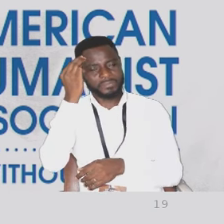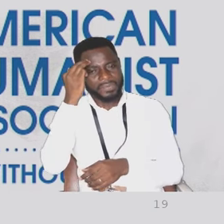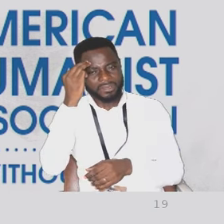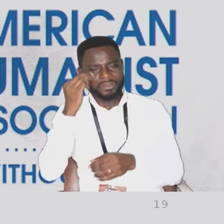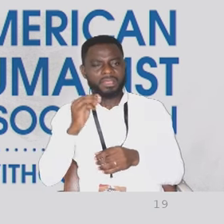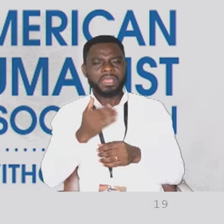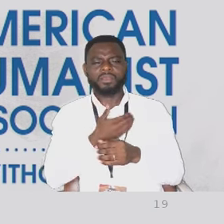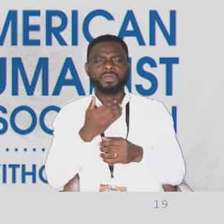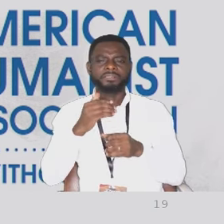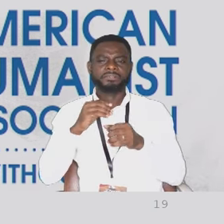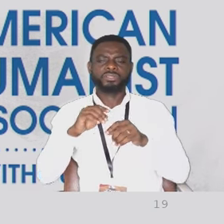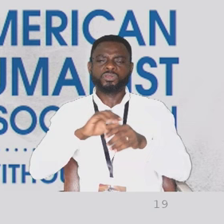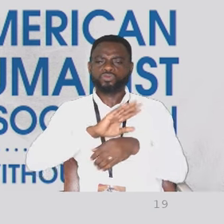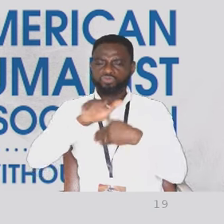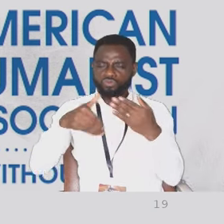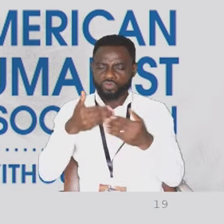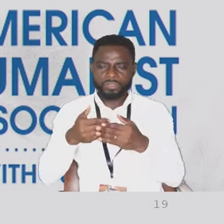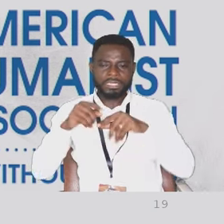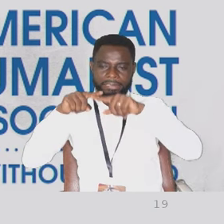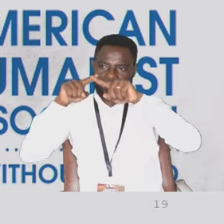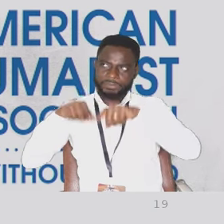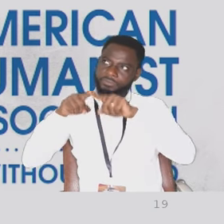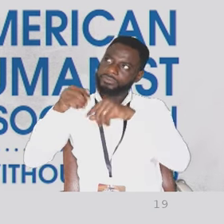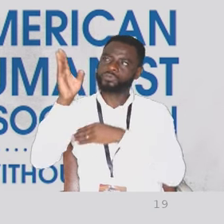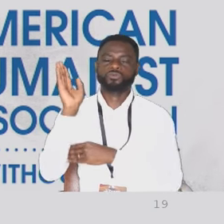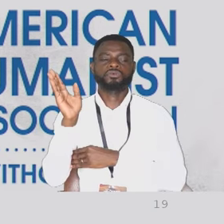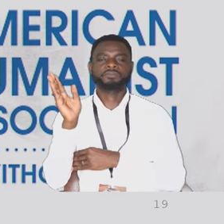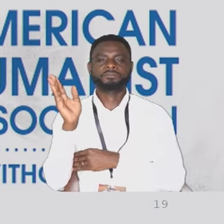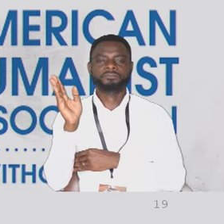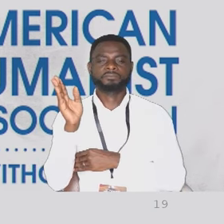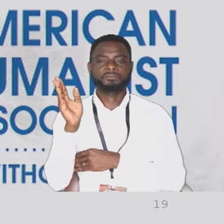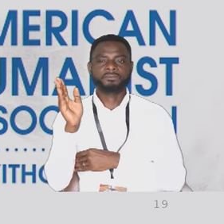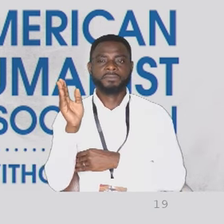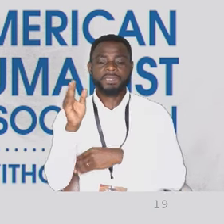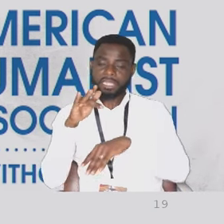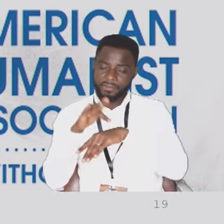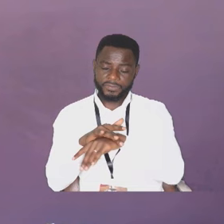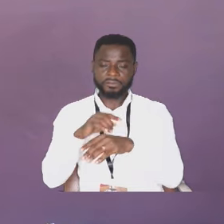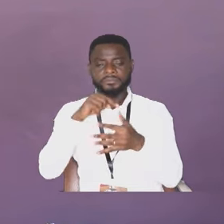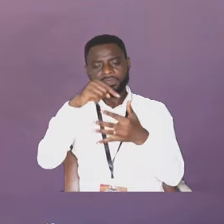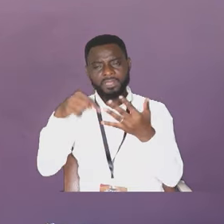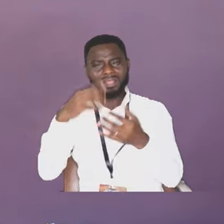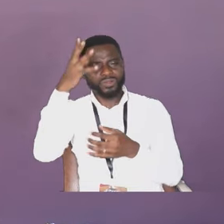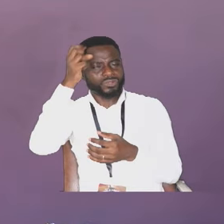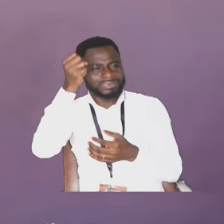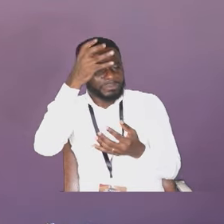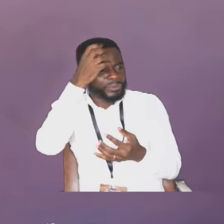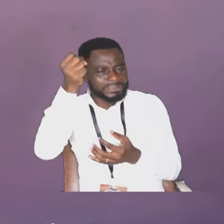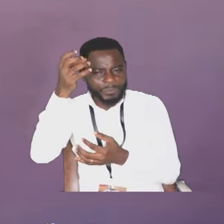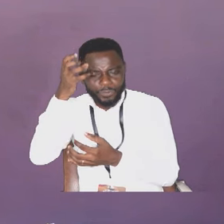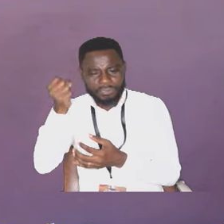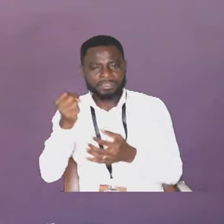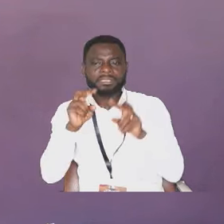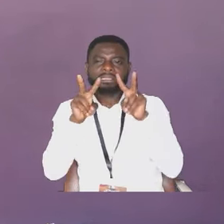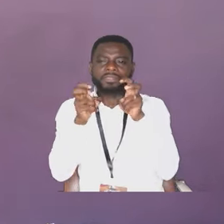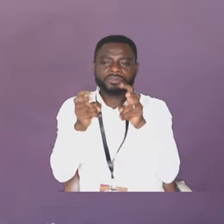our total dependence on God. They tend to affect, because these are all concepts, the issue